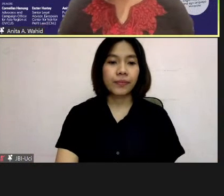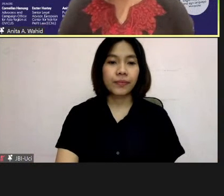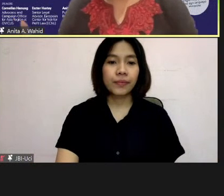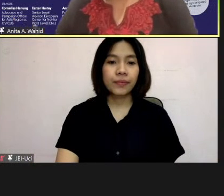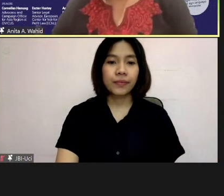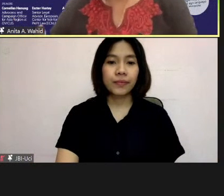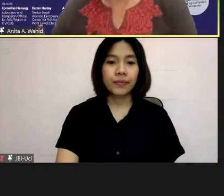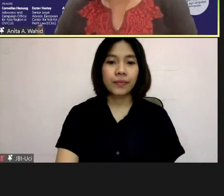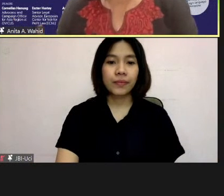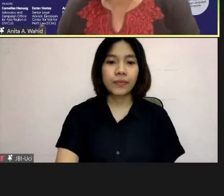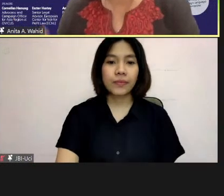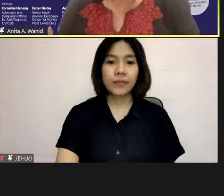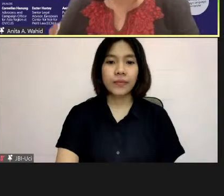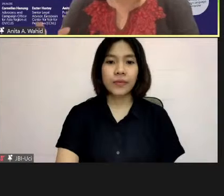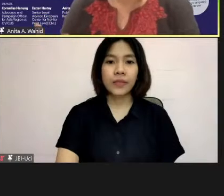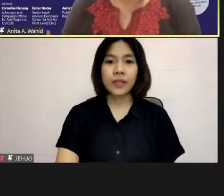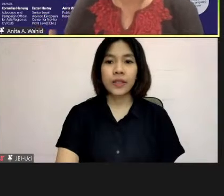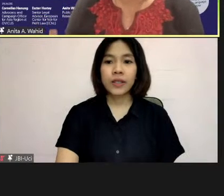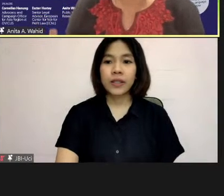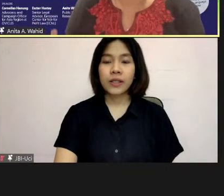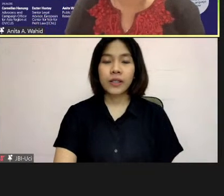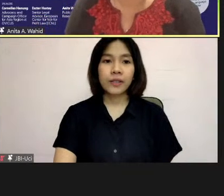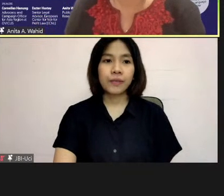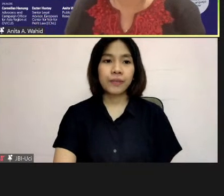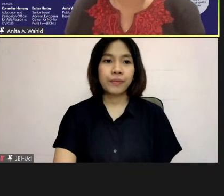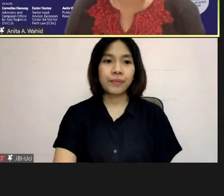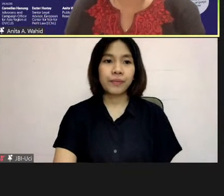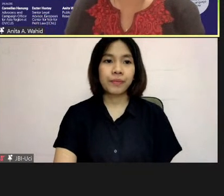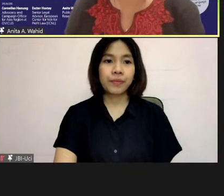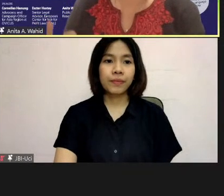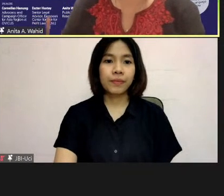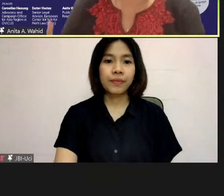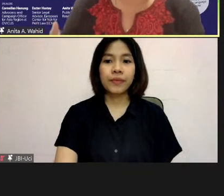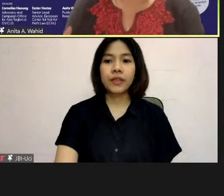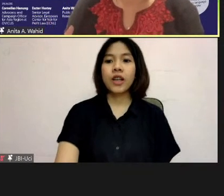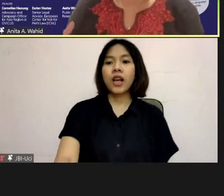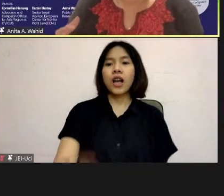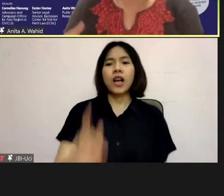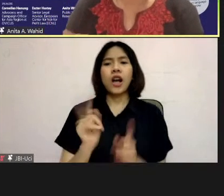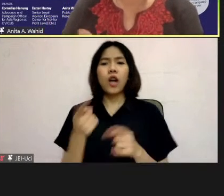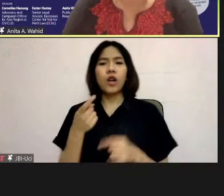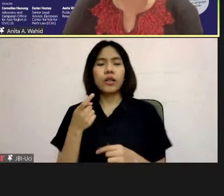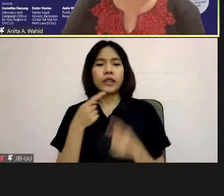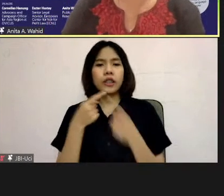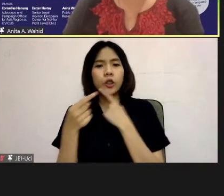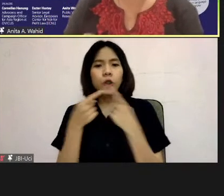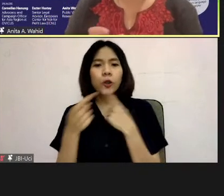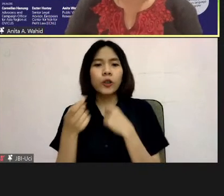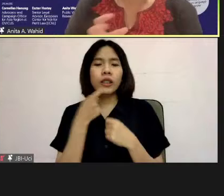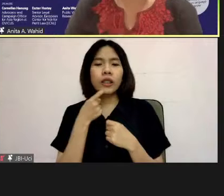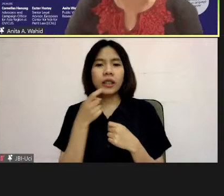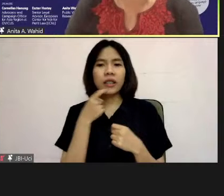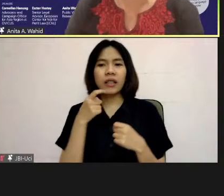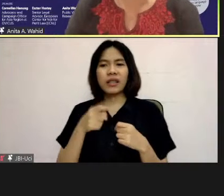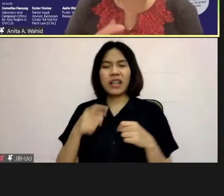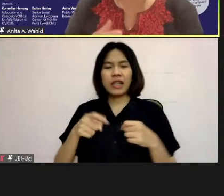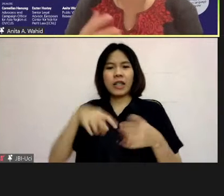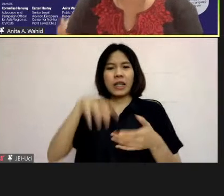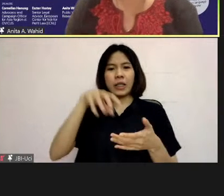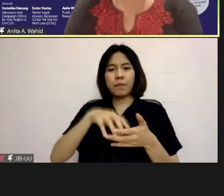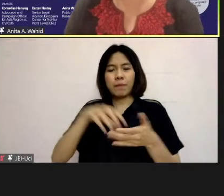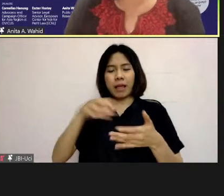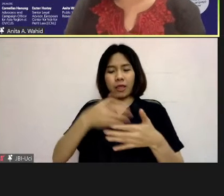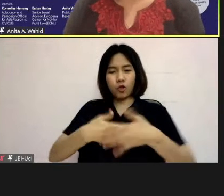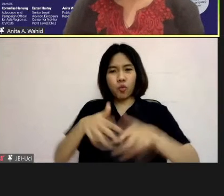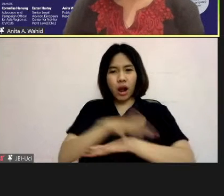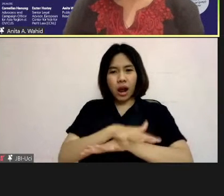Oke, jadi My dearest colleague and ladies and gentlemen, as we talk about the civic space, it's